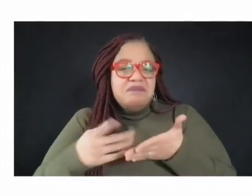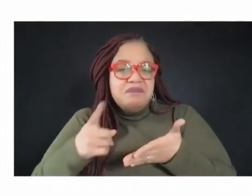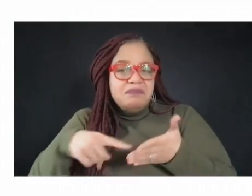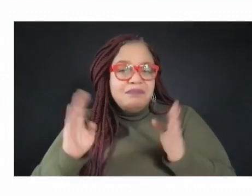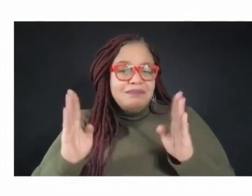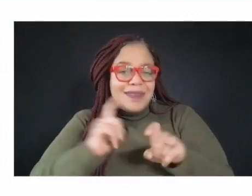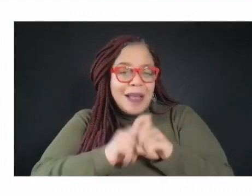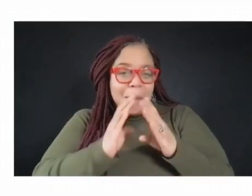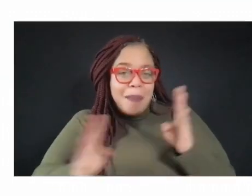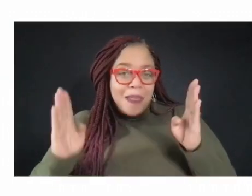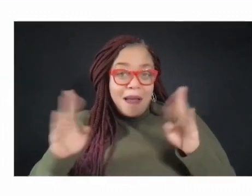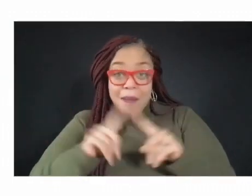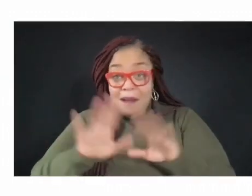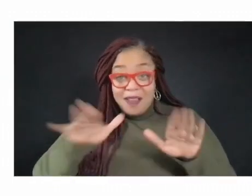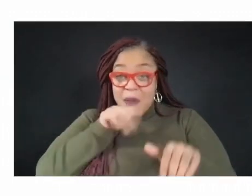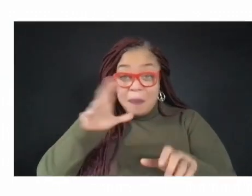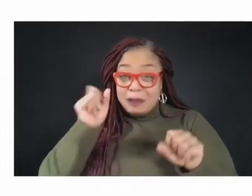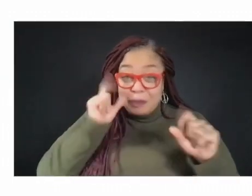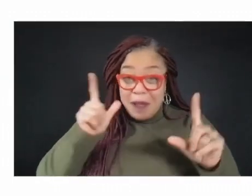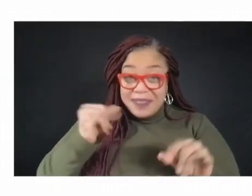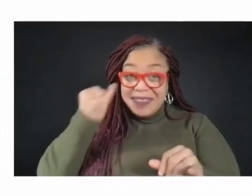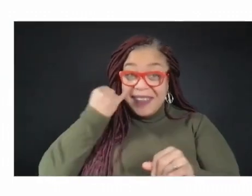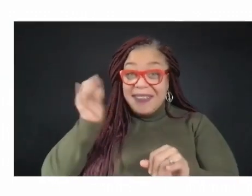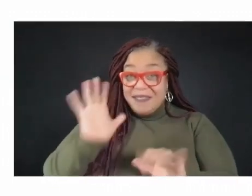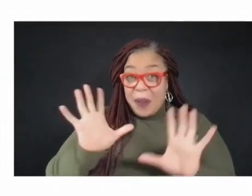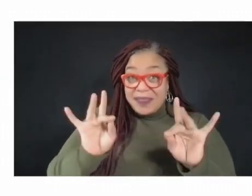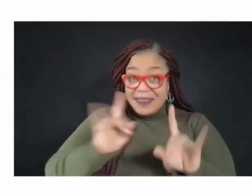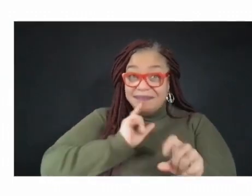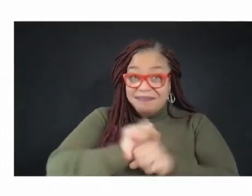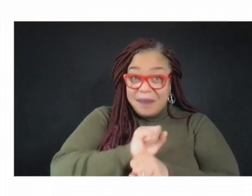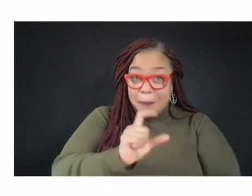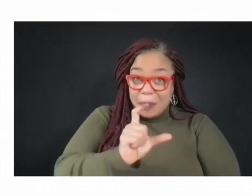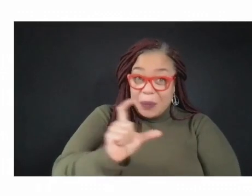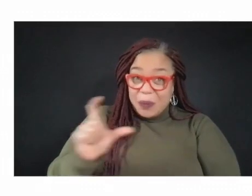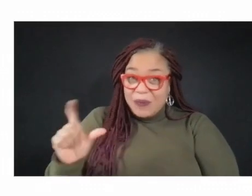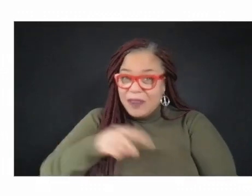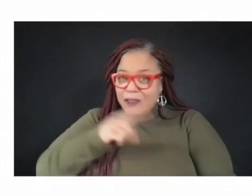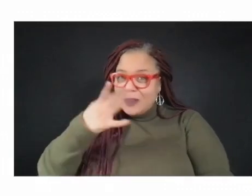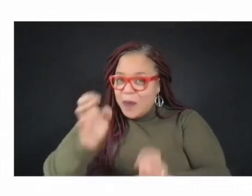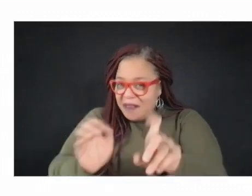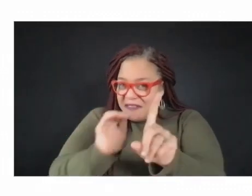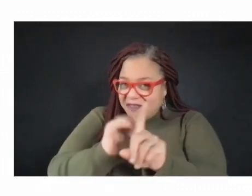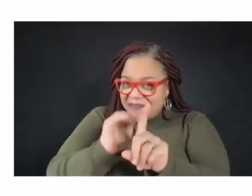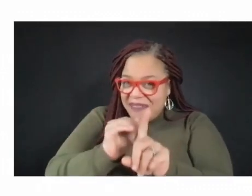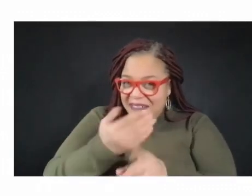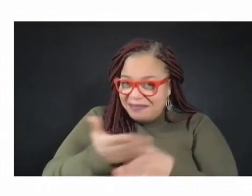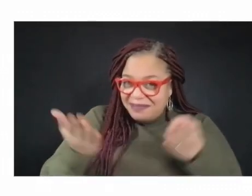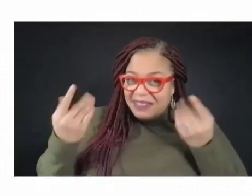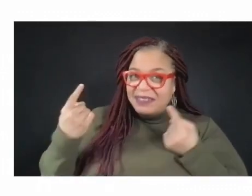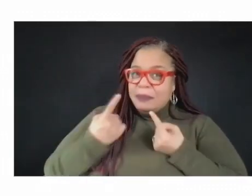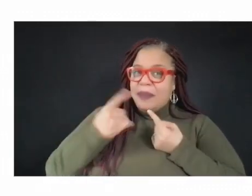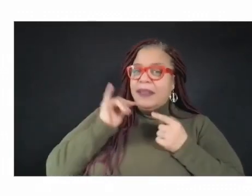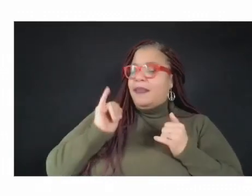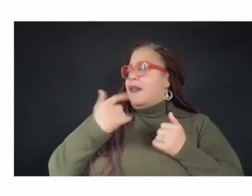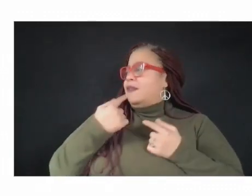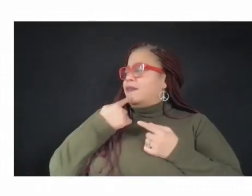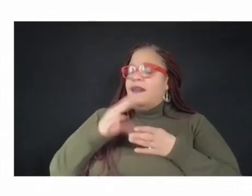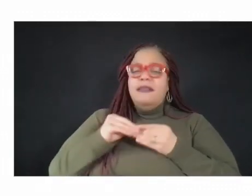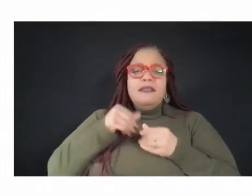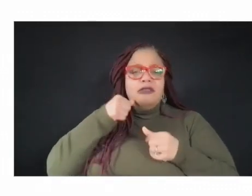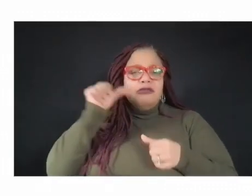And I want to just sort of remind us something that was said yesterday and that came through quite clearly towards the end of yesterday's conversations